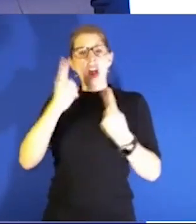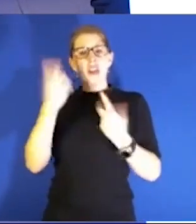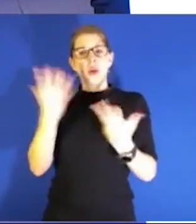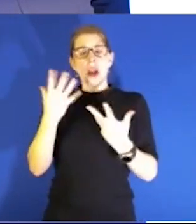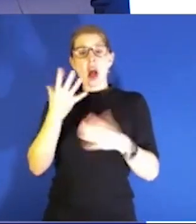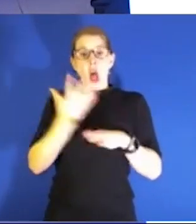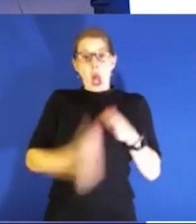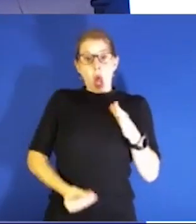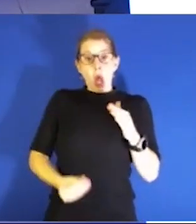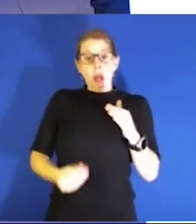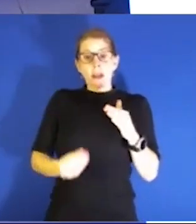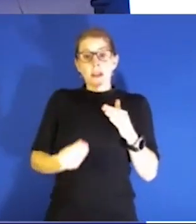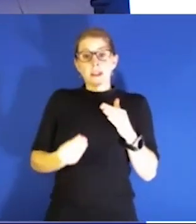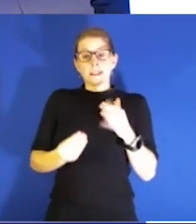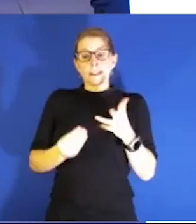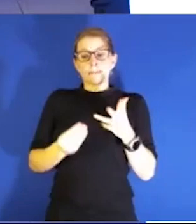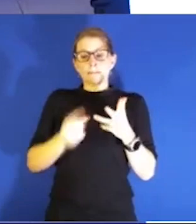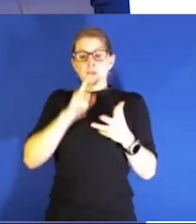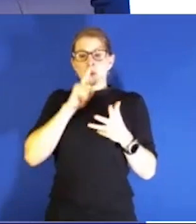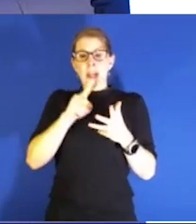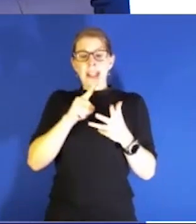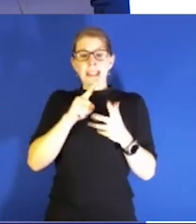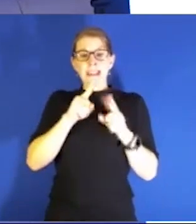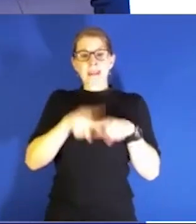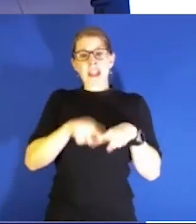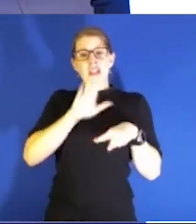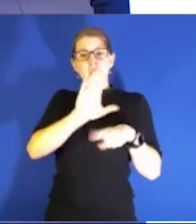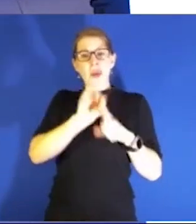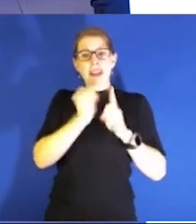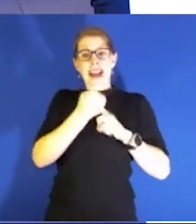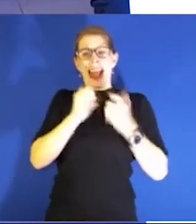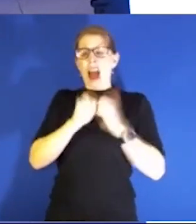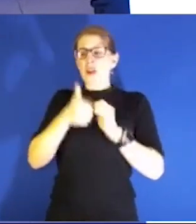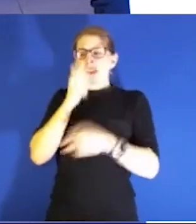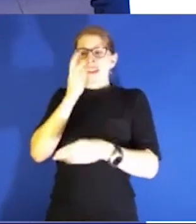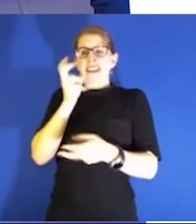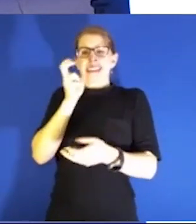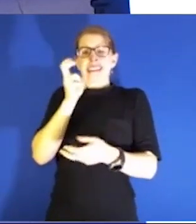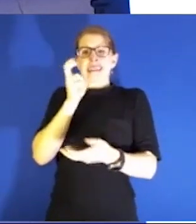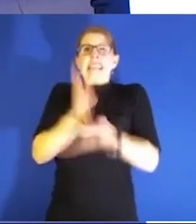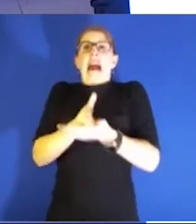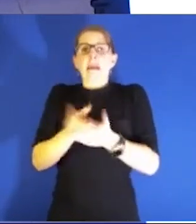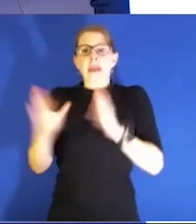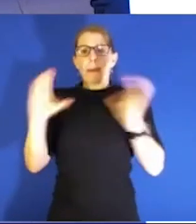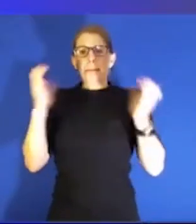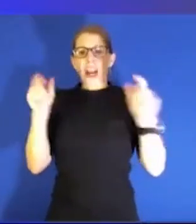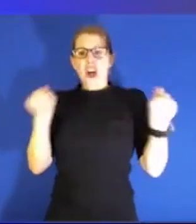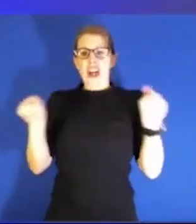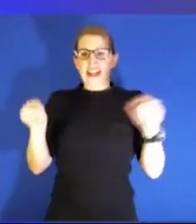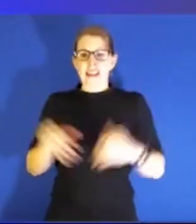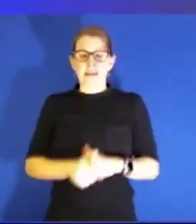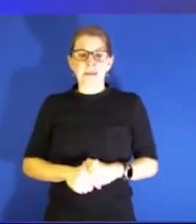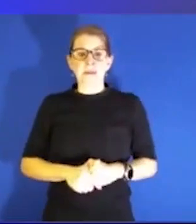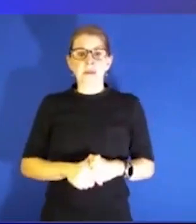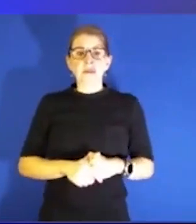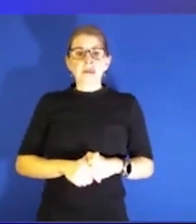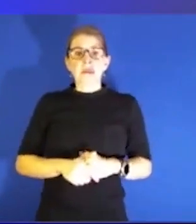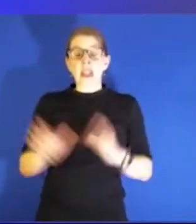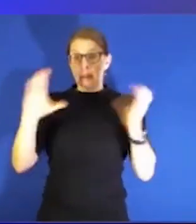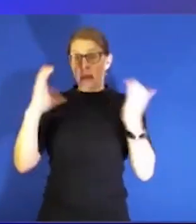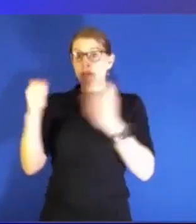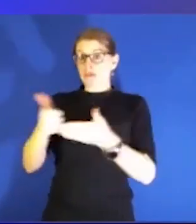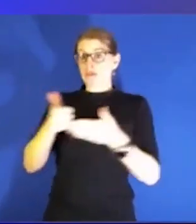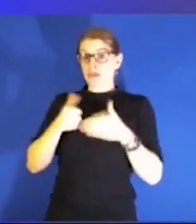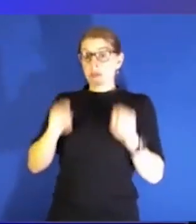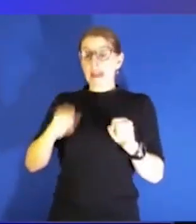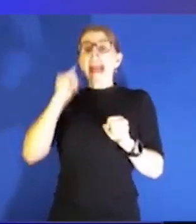is relative to your situation. How do we keep from comparing and contrasting our loss to someone else's? So the comparisons can be helpful if they're helpful,